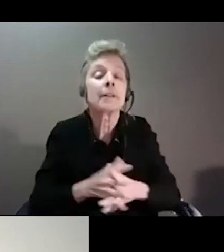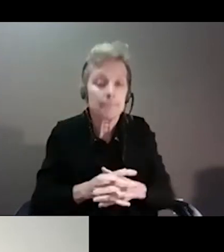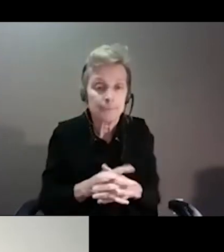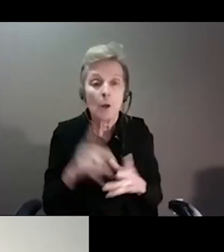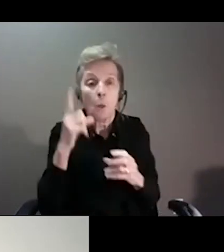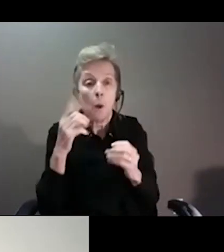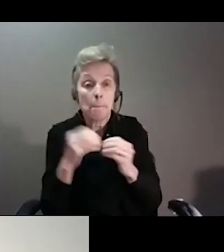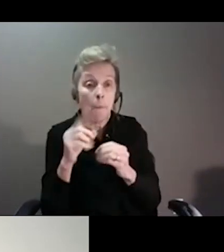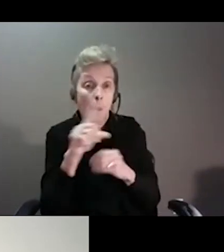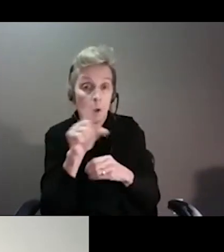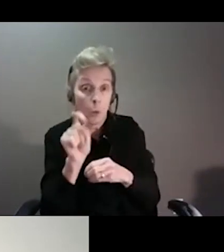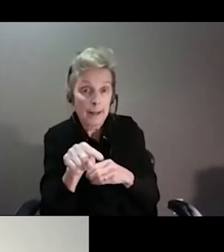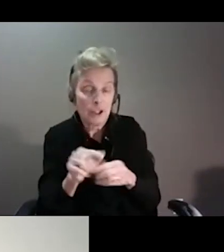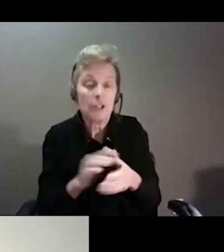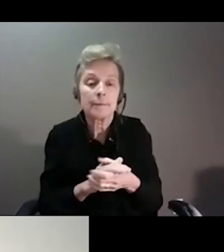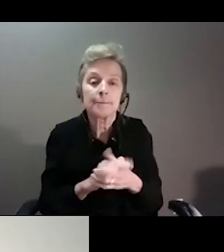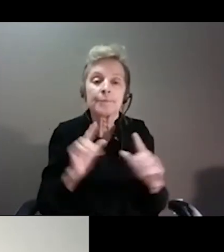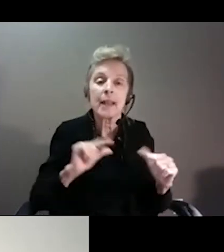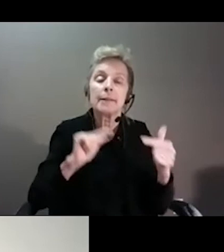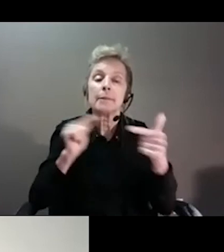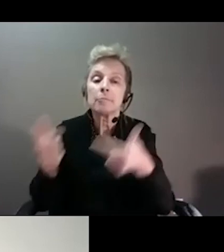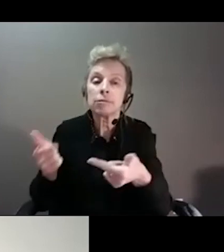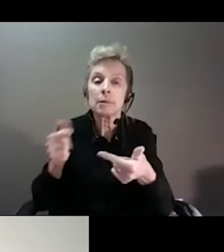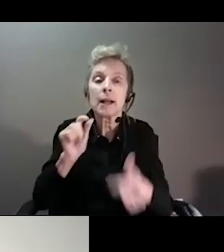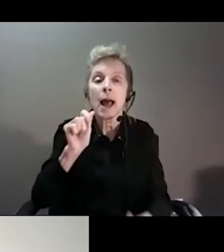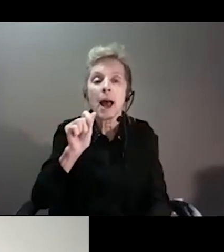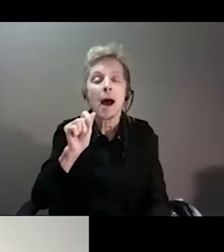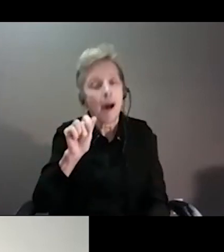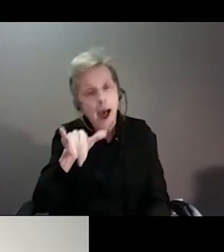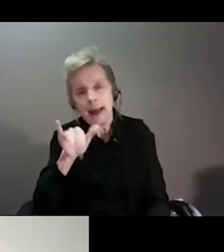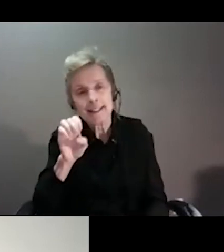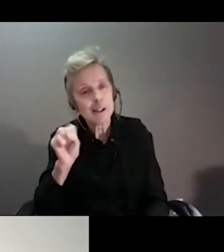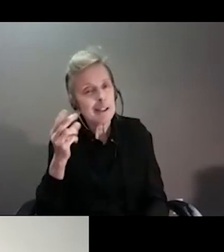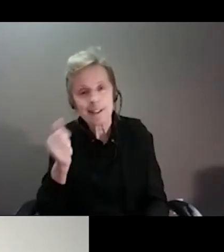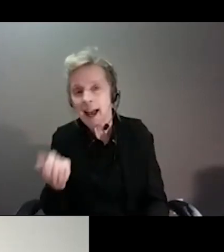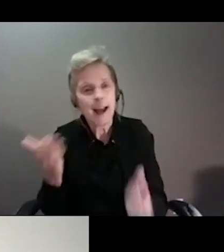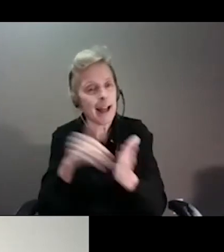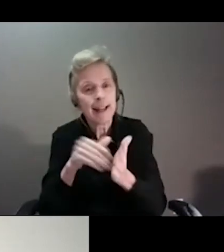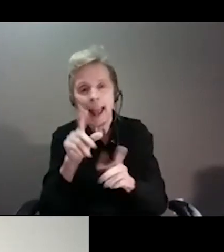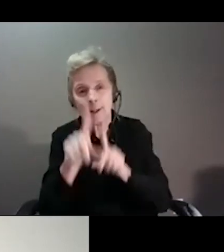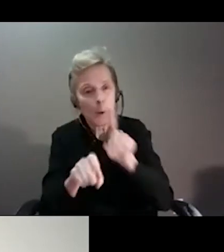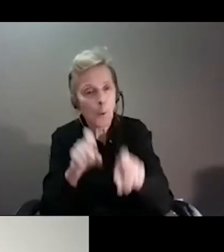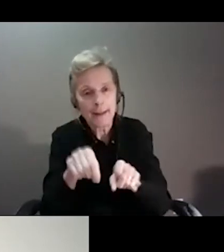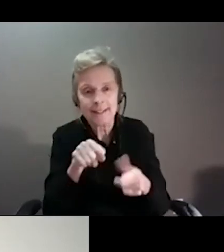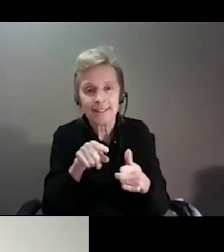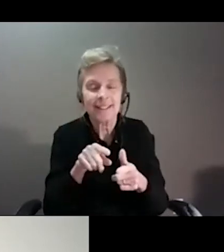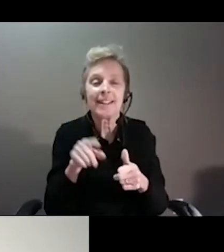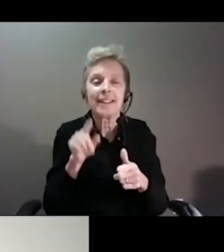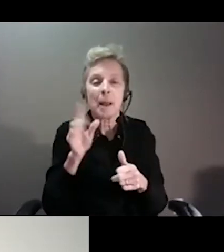And again, it goes to you, Ayesha. I think people are really engaged with your experience and your